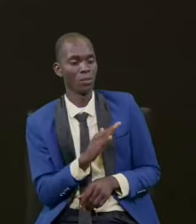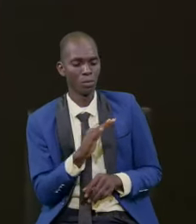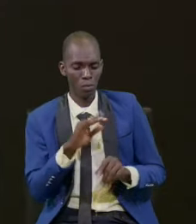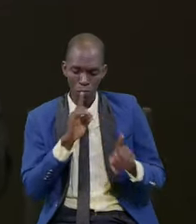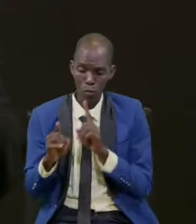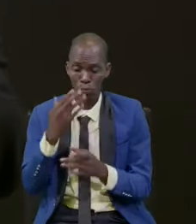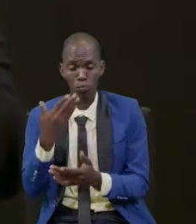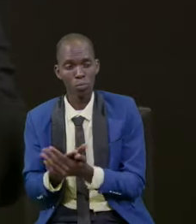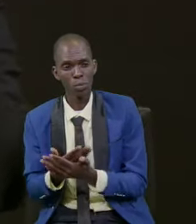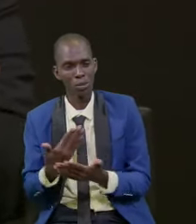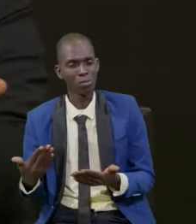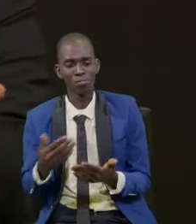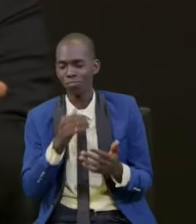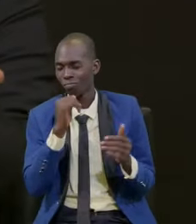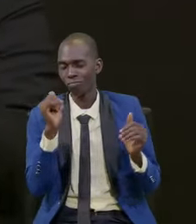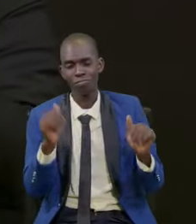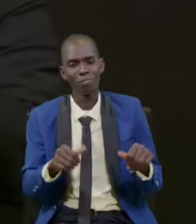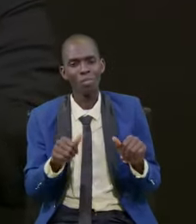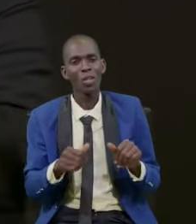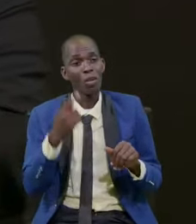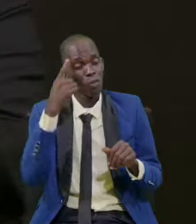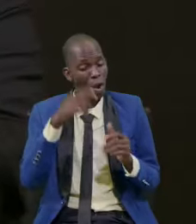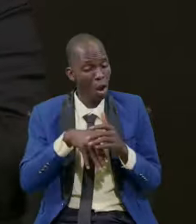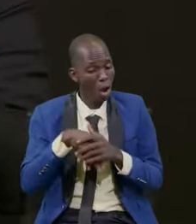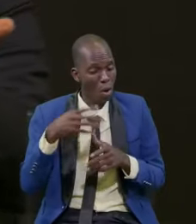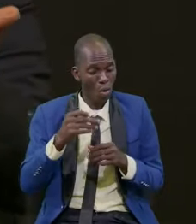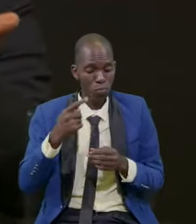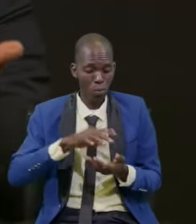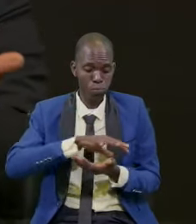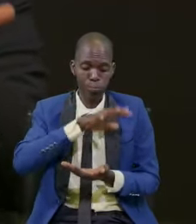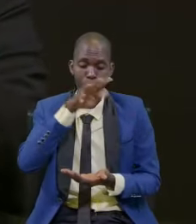out of the abundance of the heart,